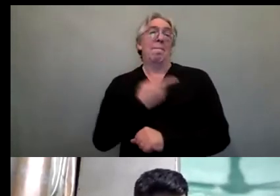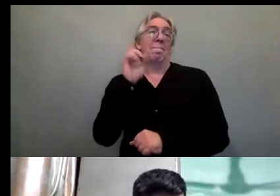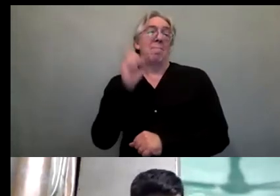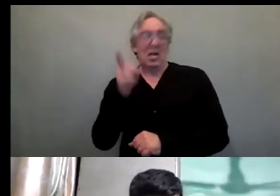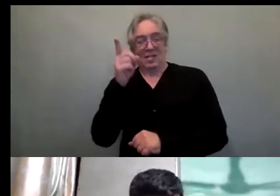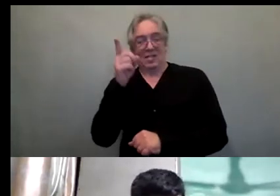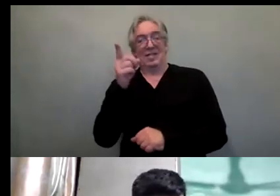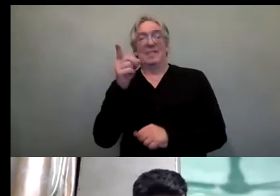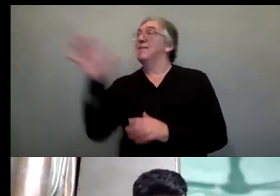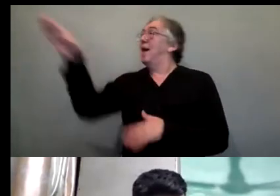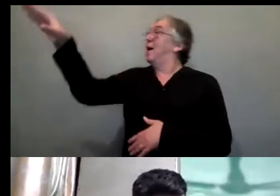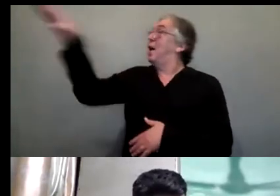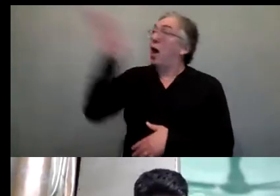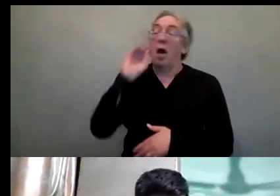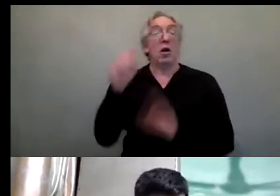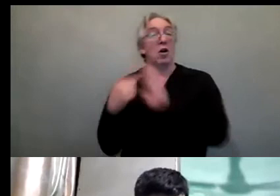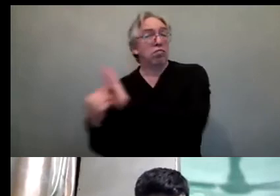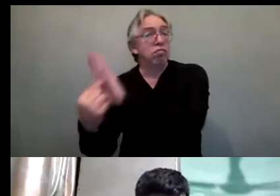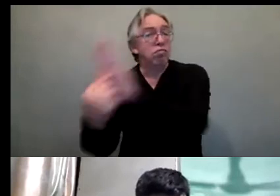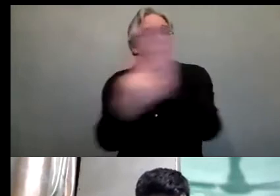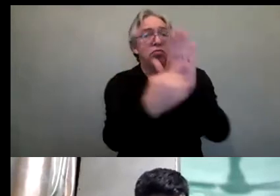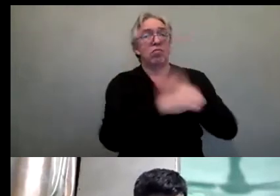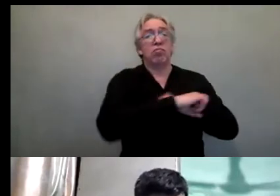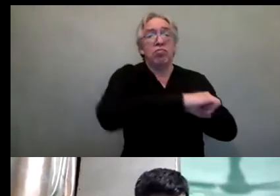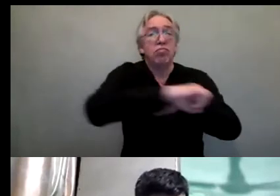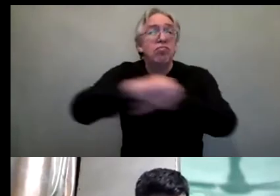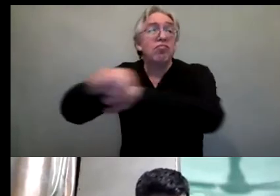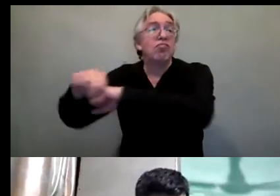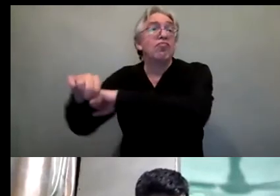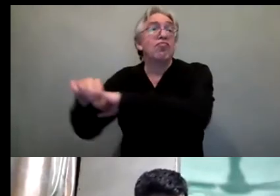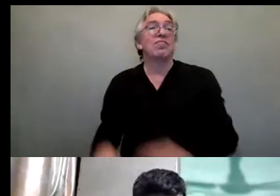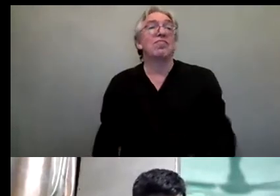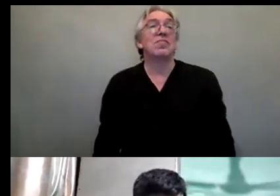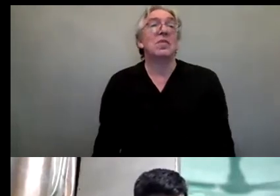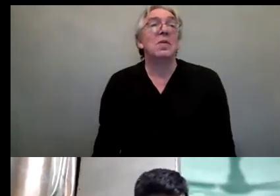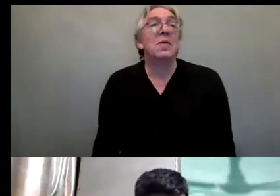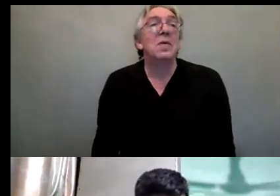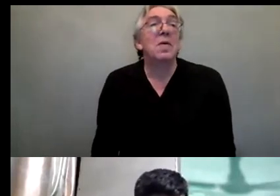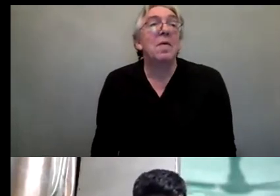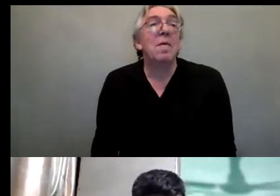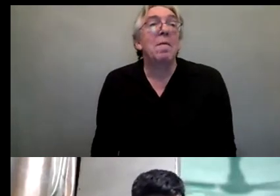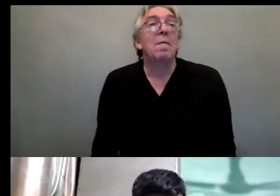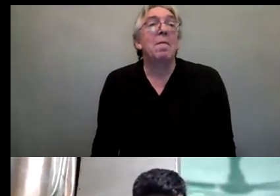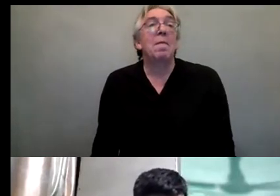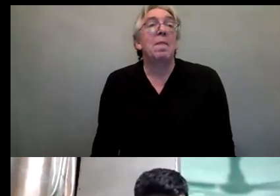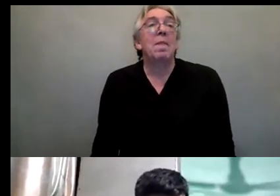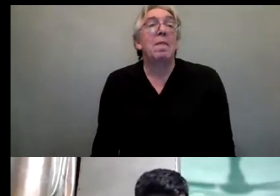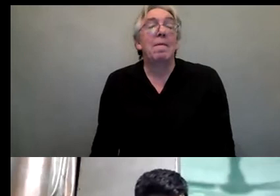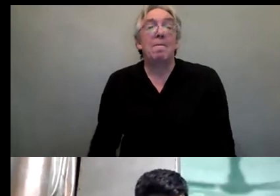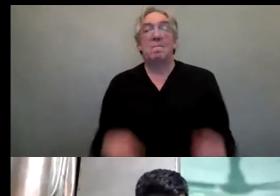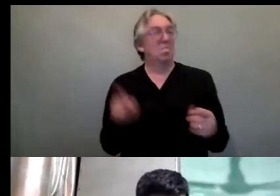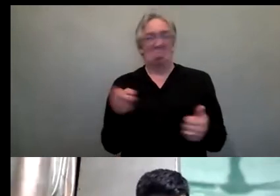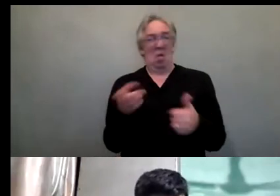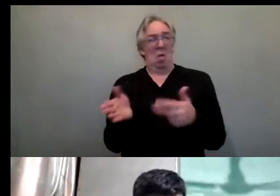in many different countries. So I would say it's a major opportunity, low-hanging fruit for